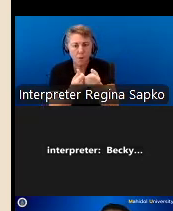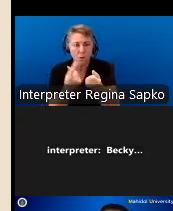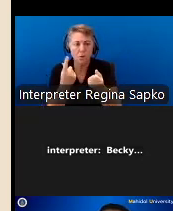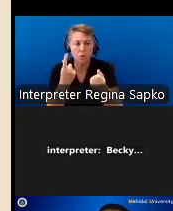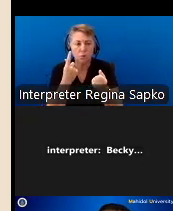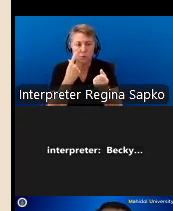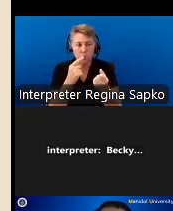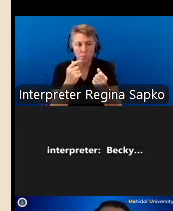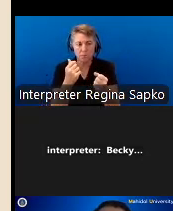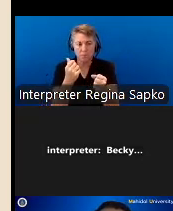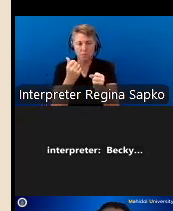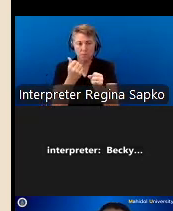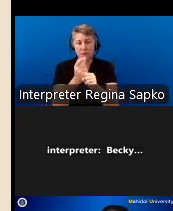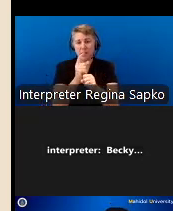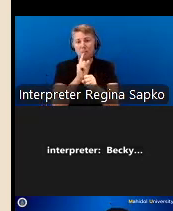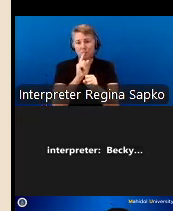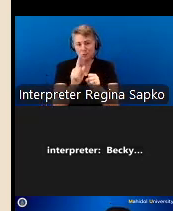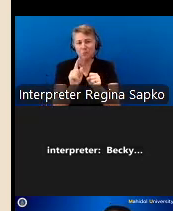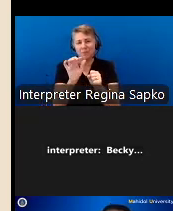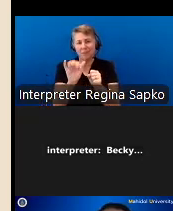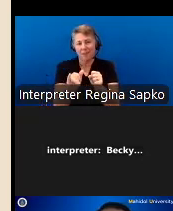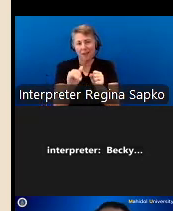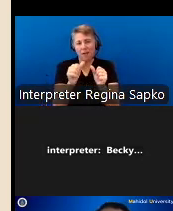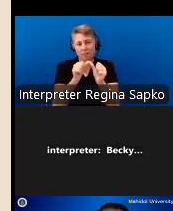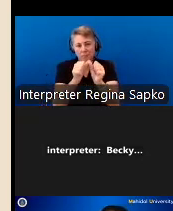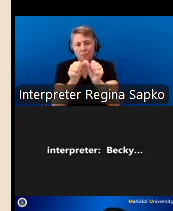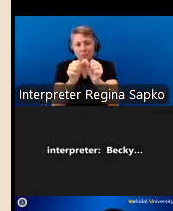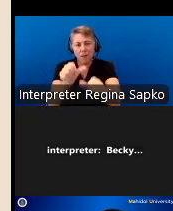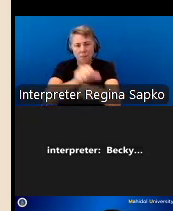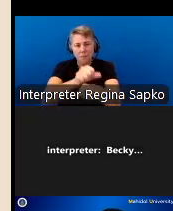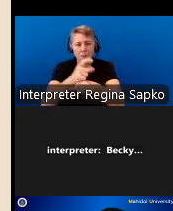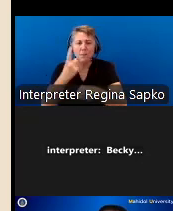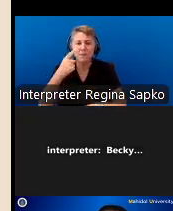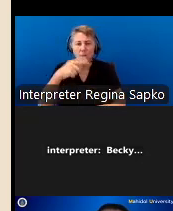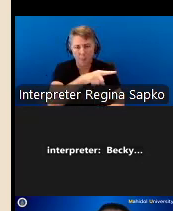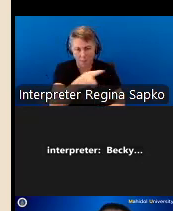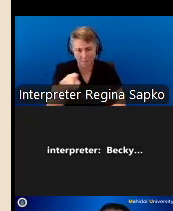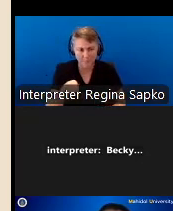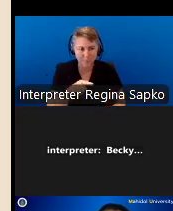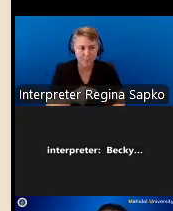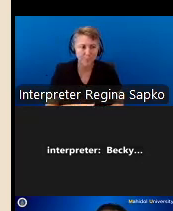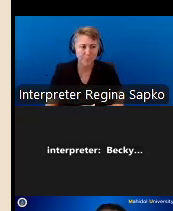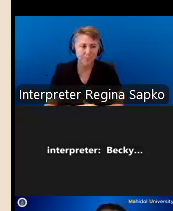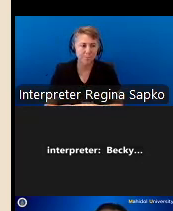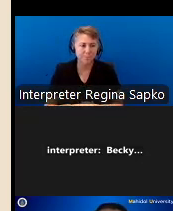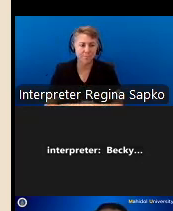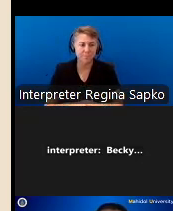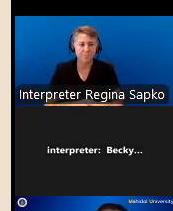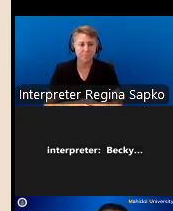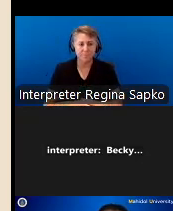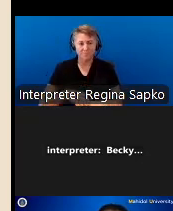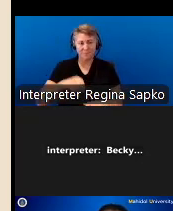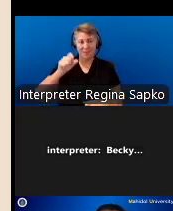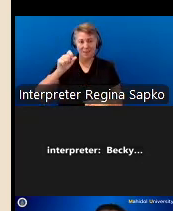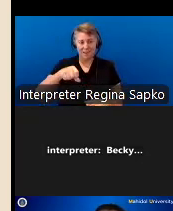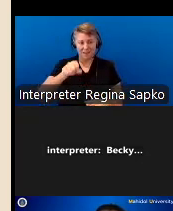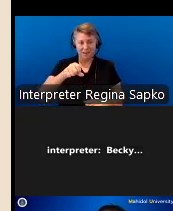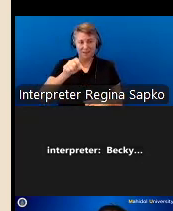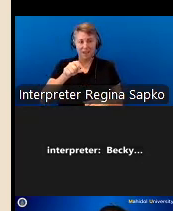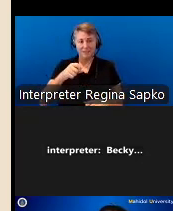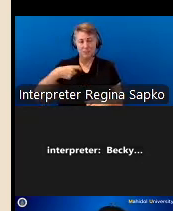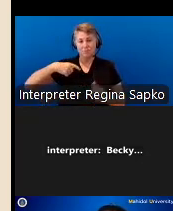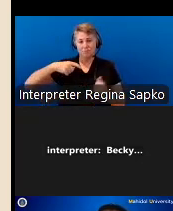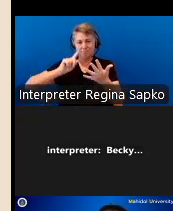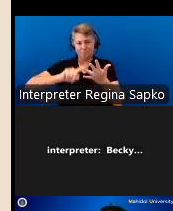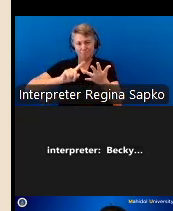sustainable and sustainable employment for those people. Yes, the inclusive employment need and system change. Technology need to more